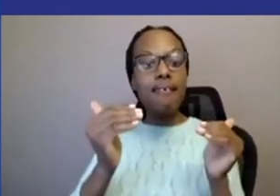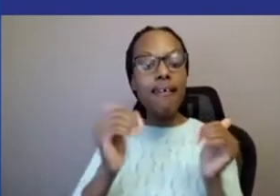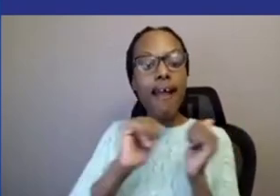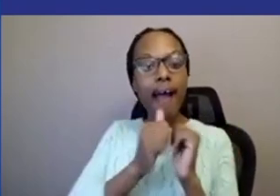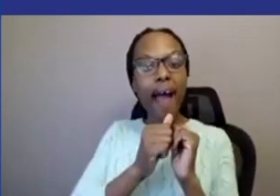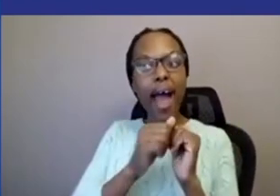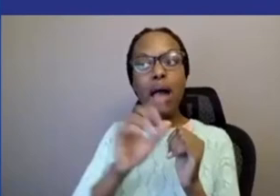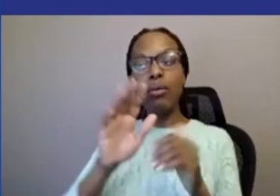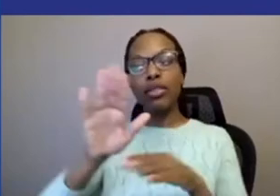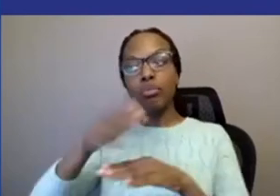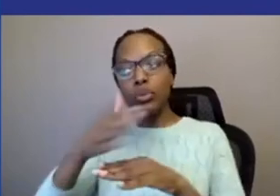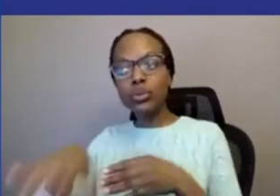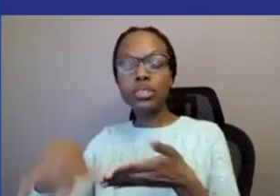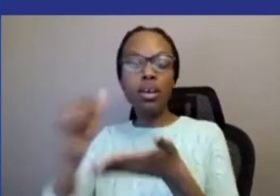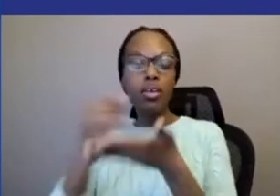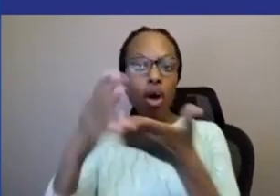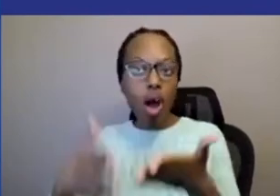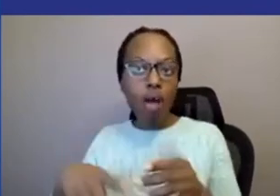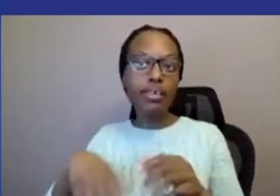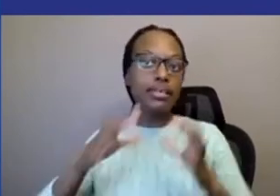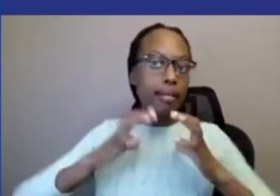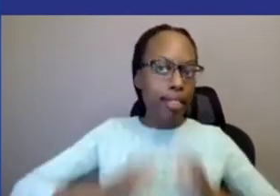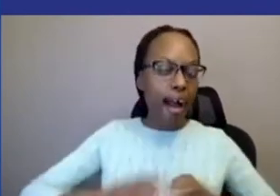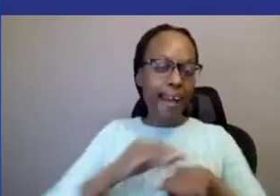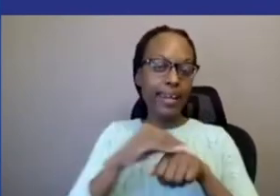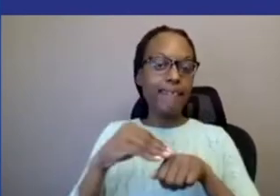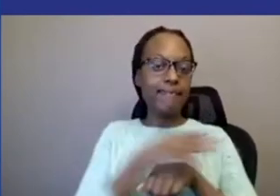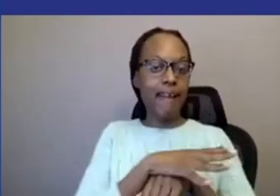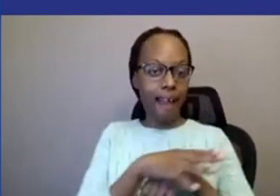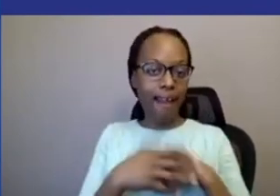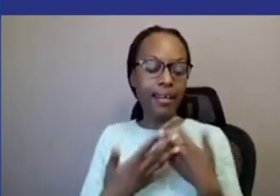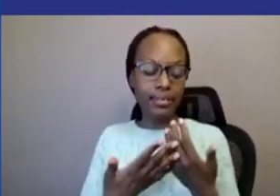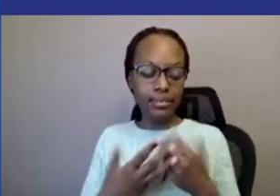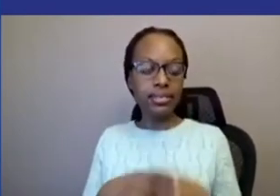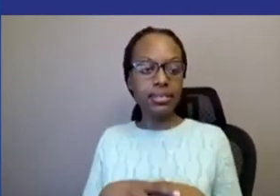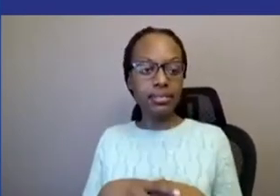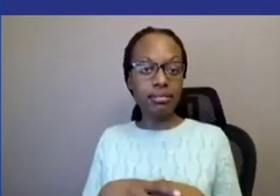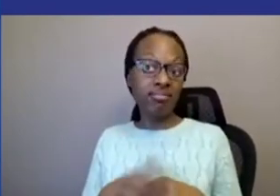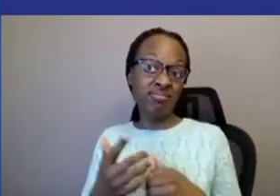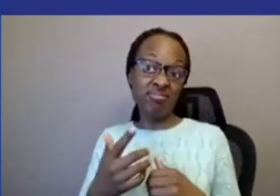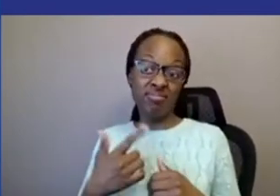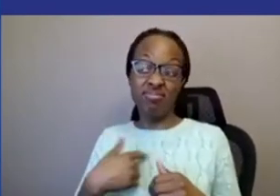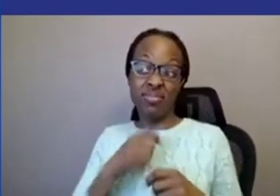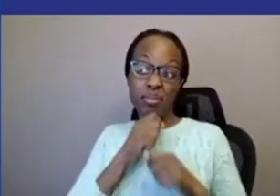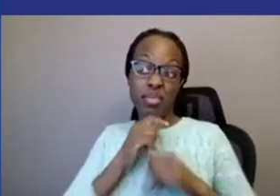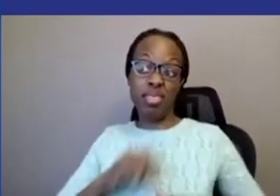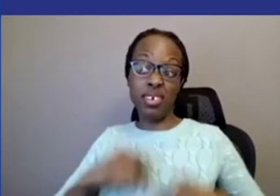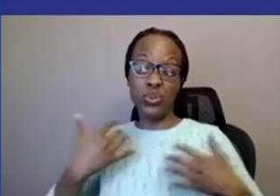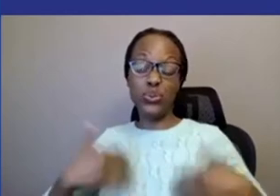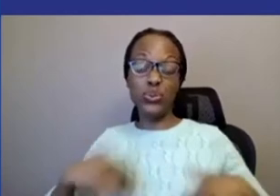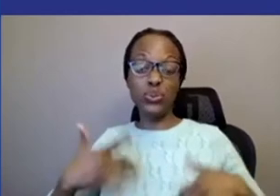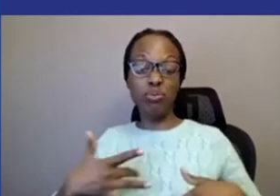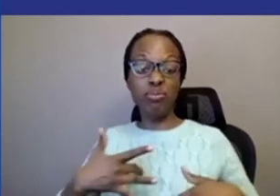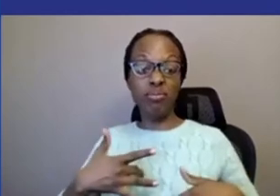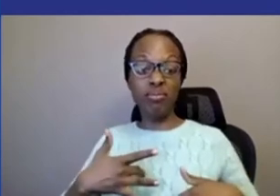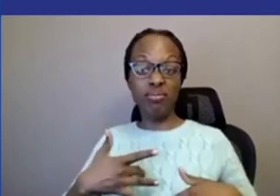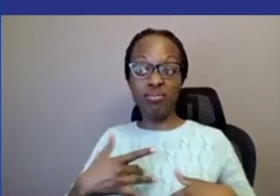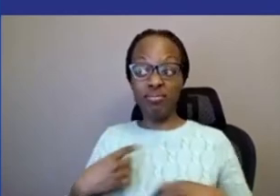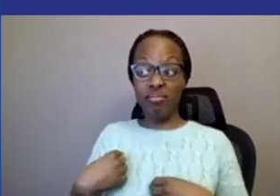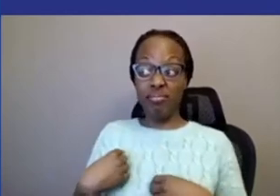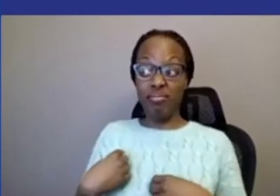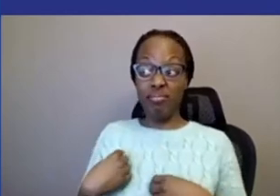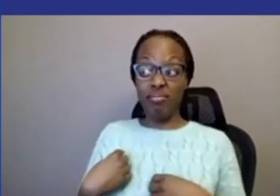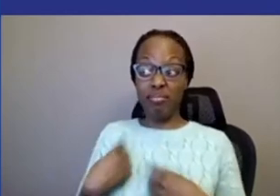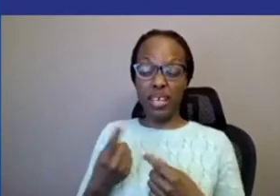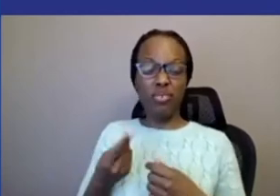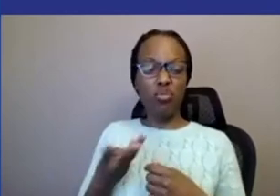the music, the artist, the client I'm with. You know, I've been blessed to have artists who this past, you know, few